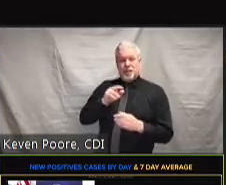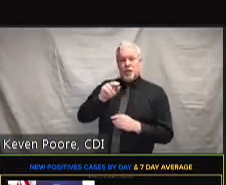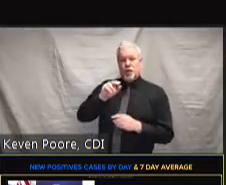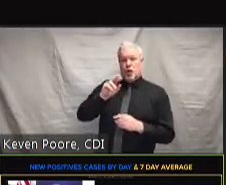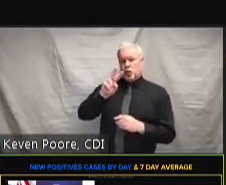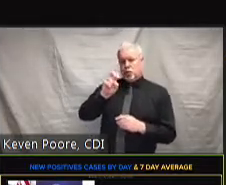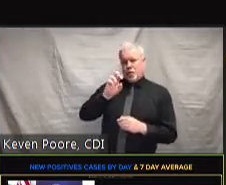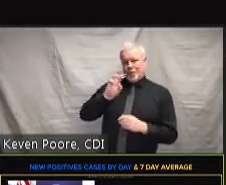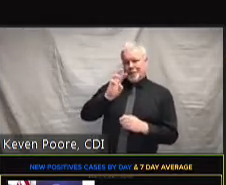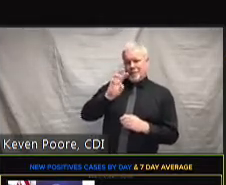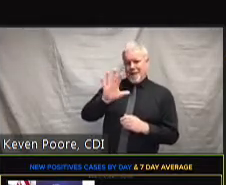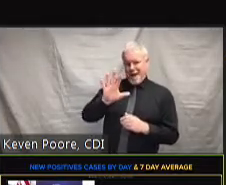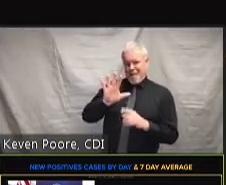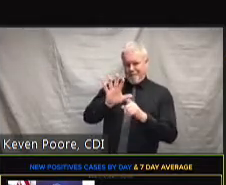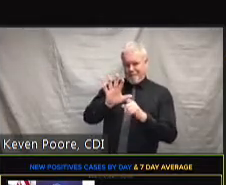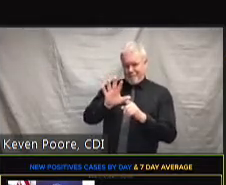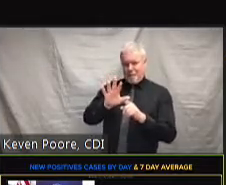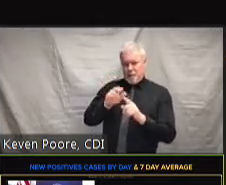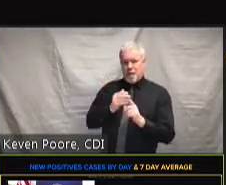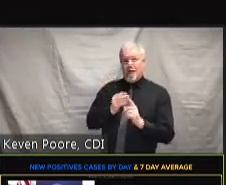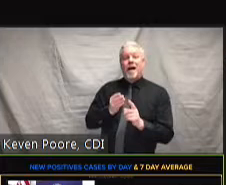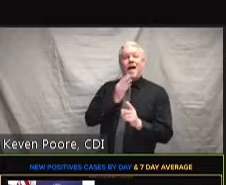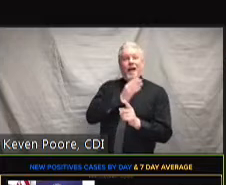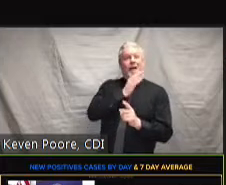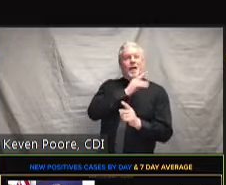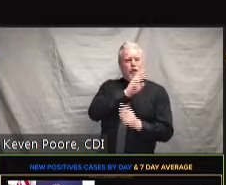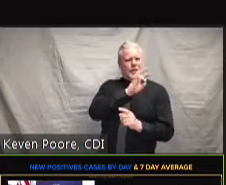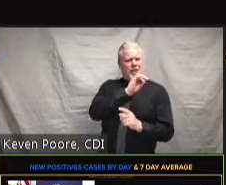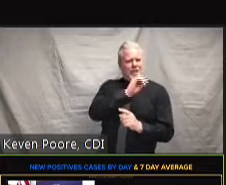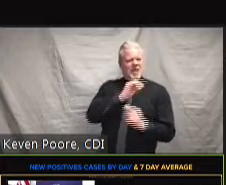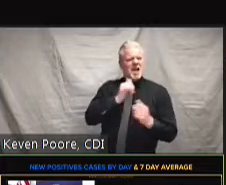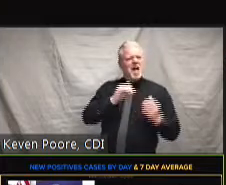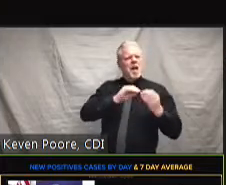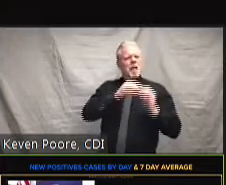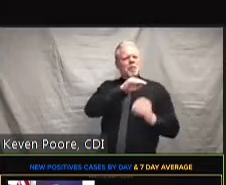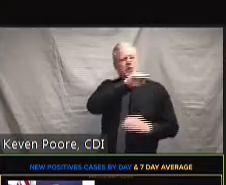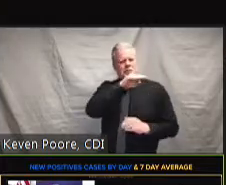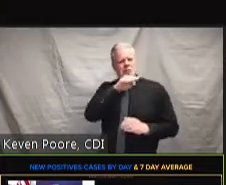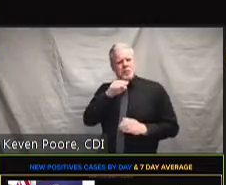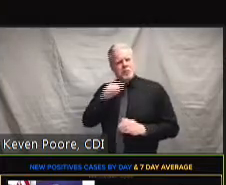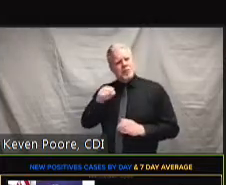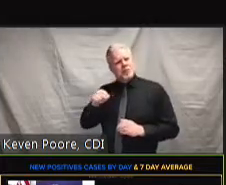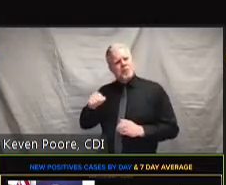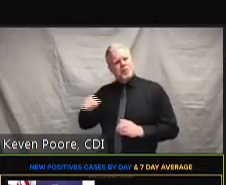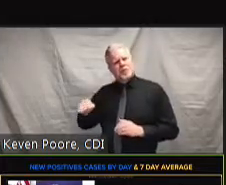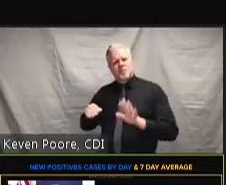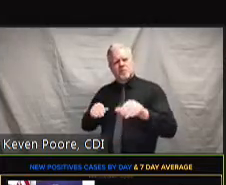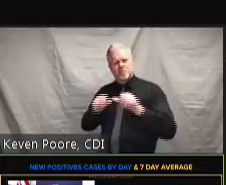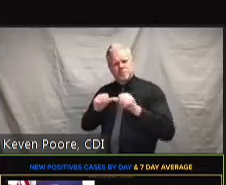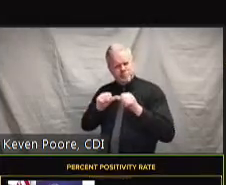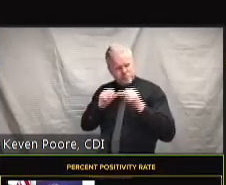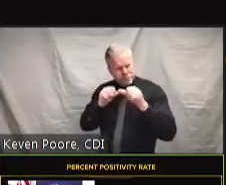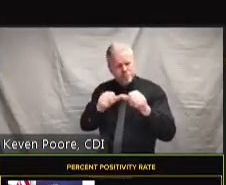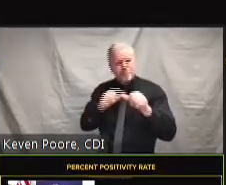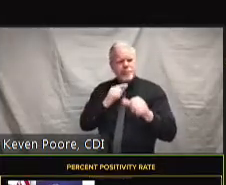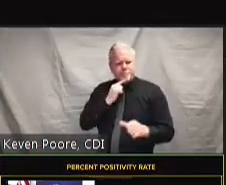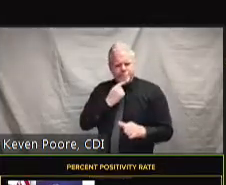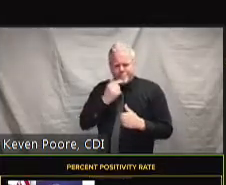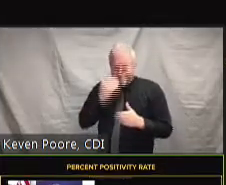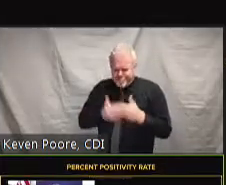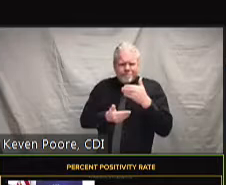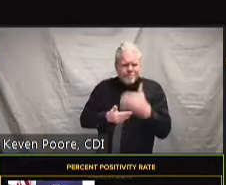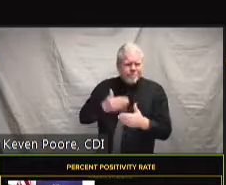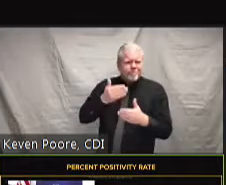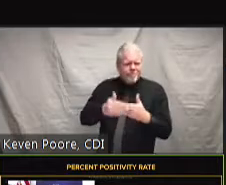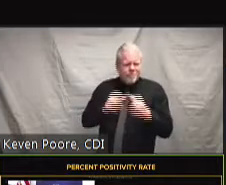just need to stay on top of where we are and continue, hopefully, to see that downward trend. Our 7-day positivity rate was